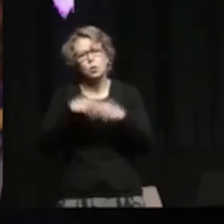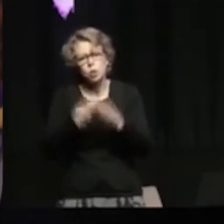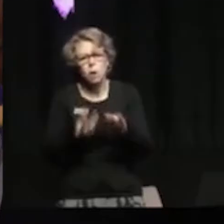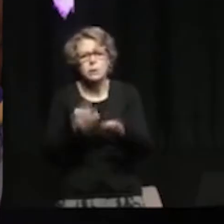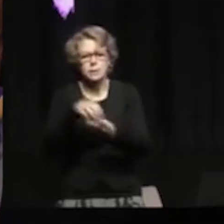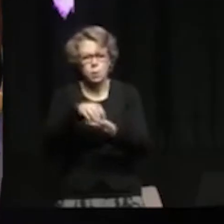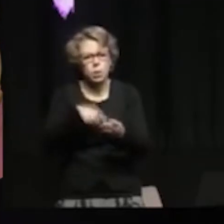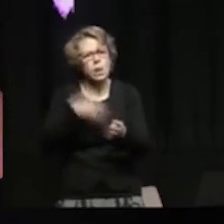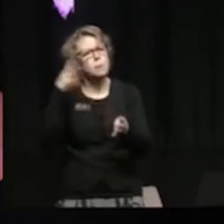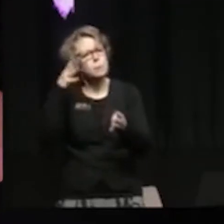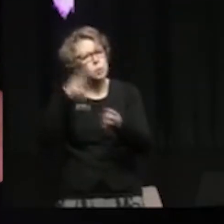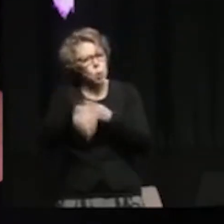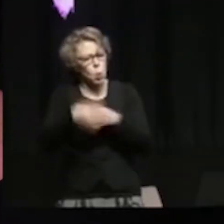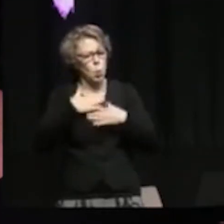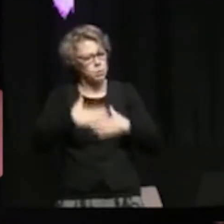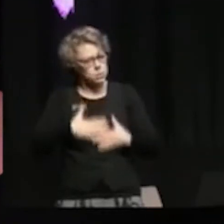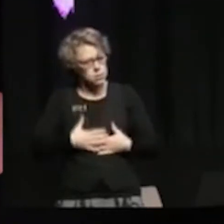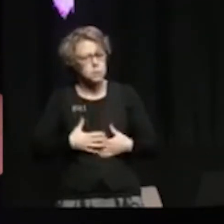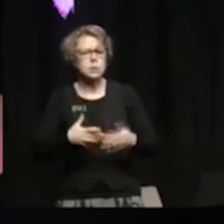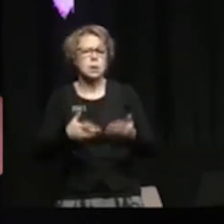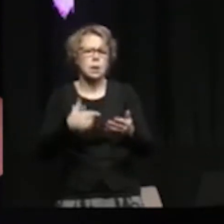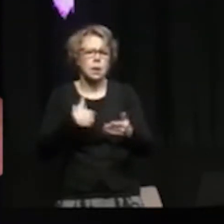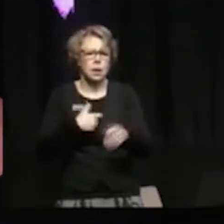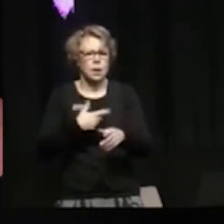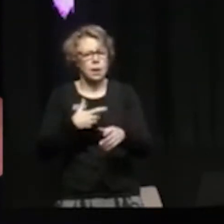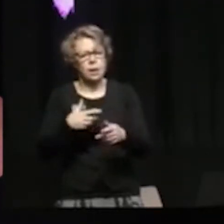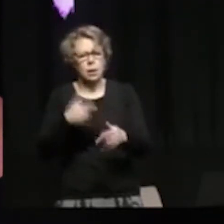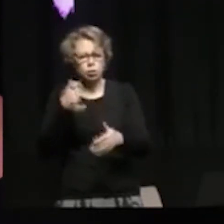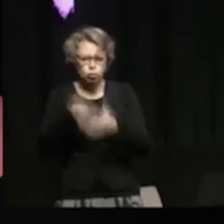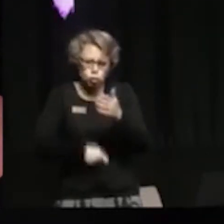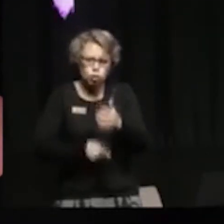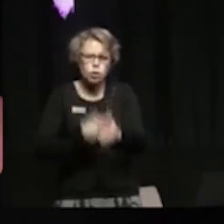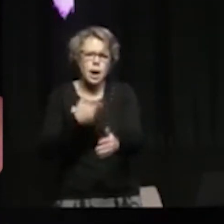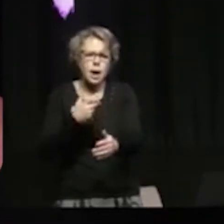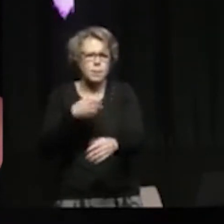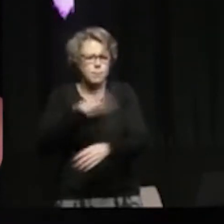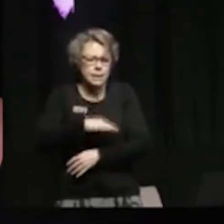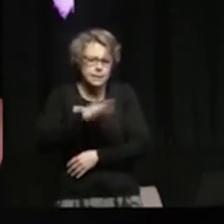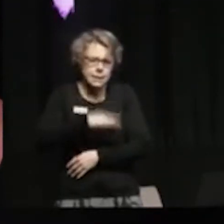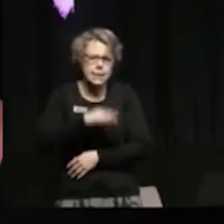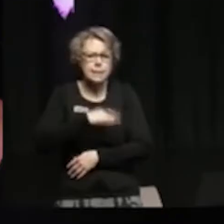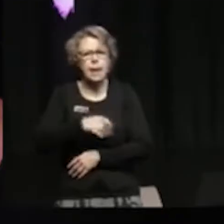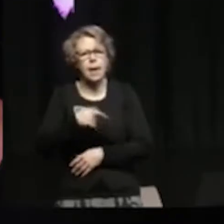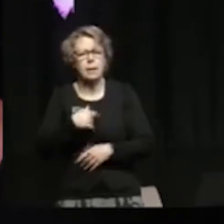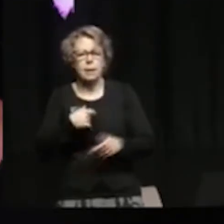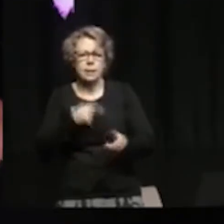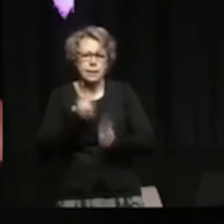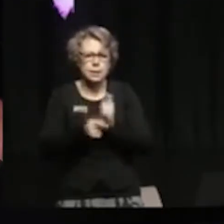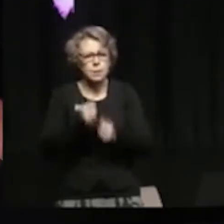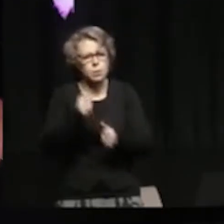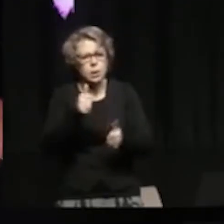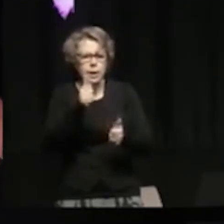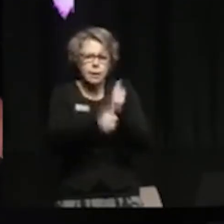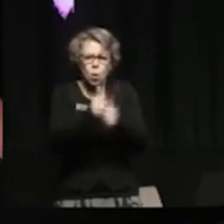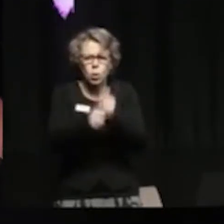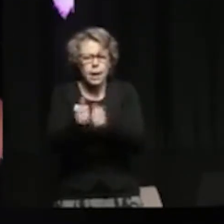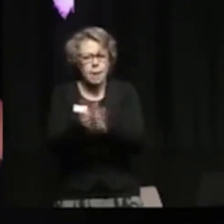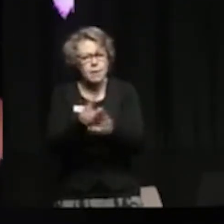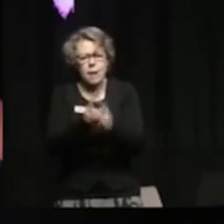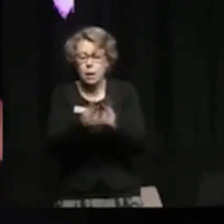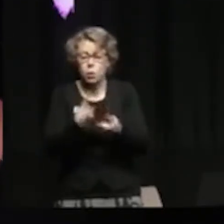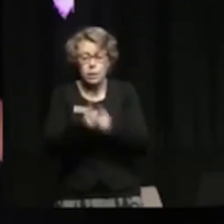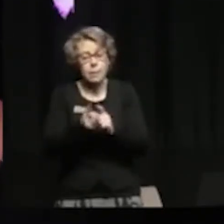social situation, psychological disorders, expensive drugs will compete against each